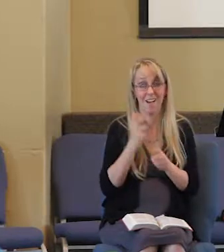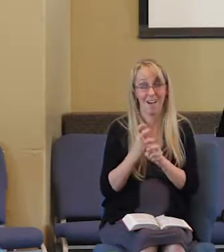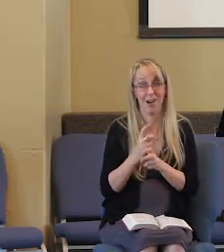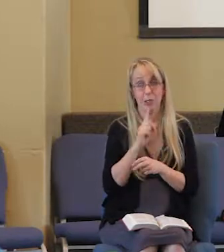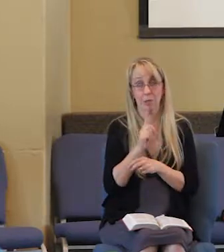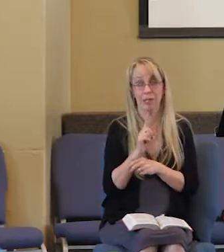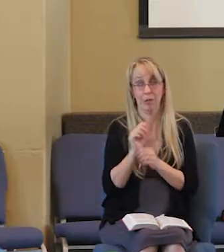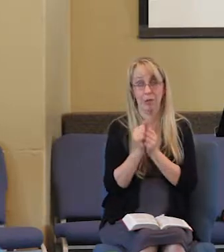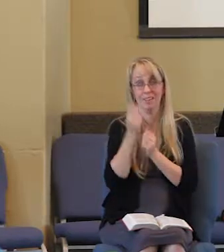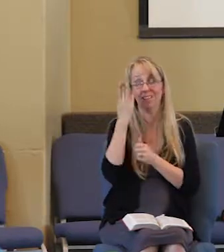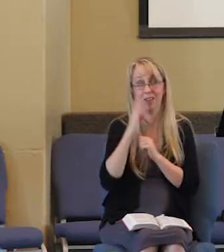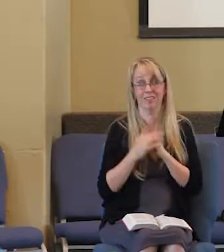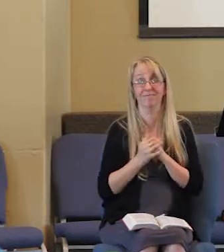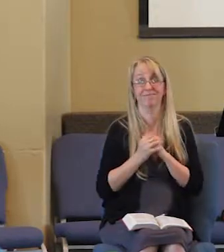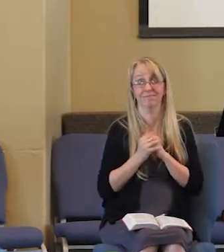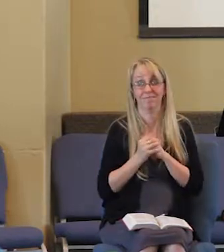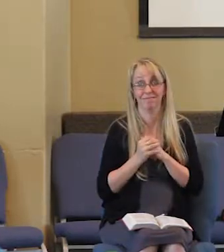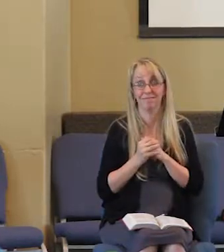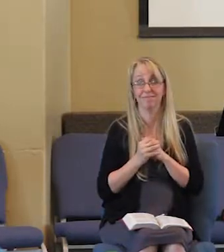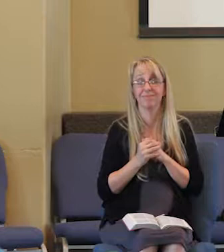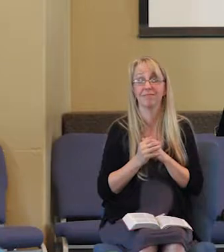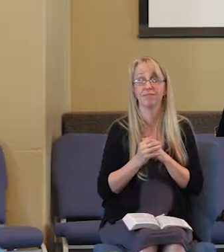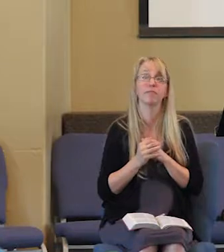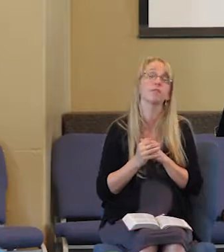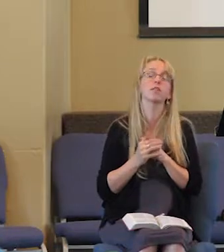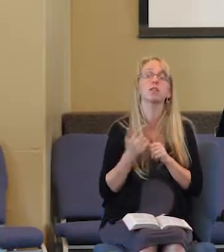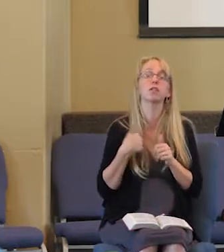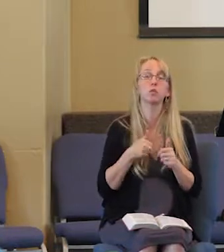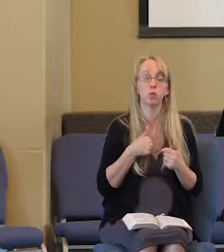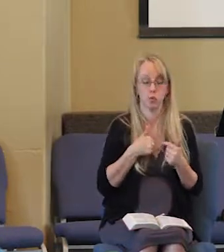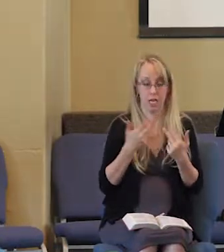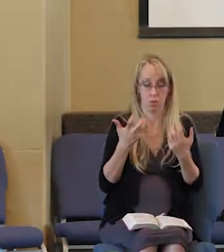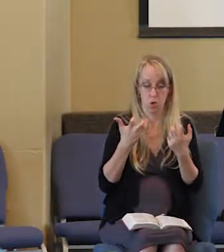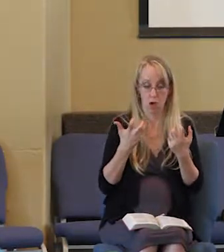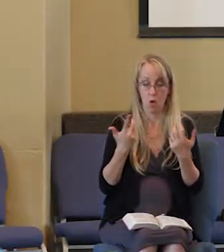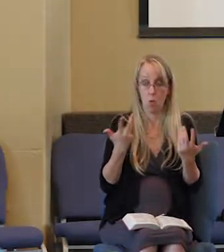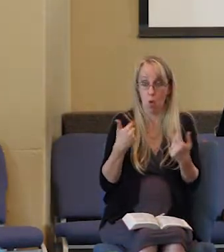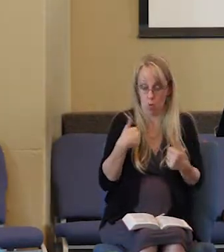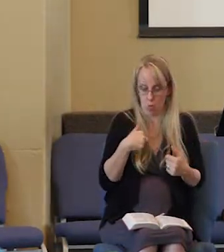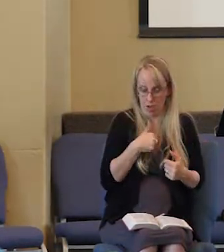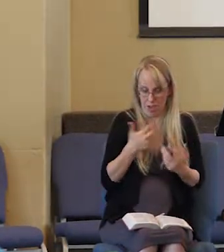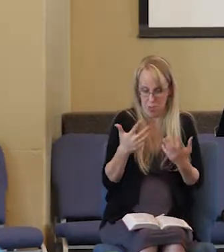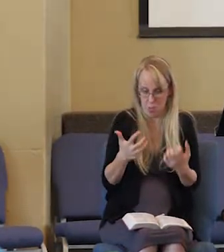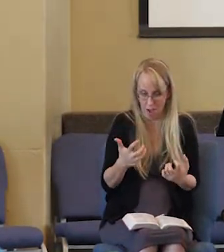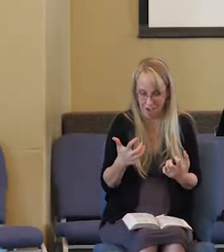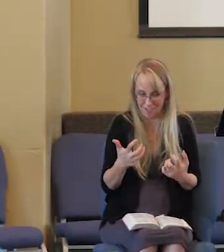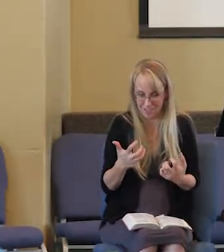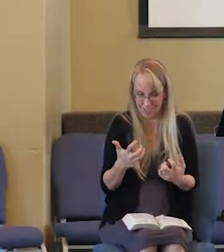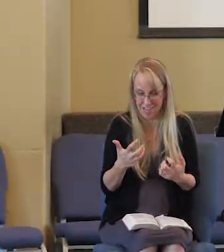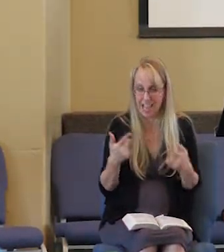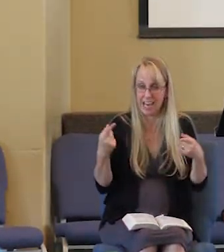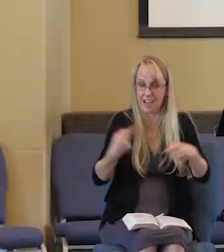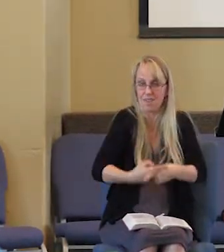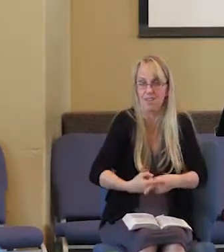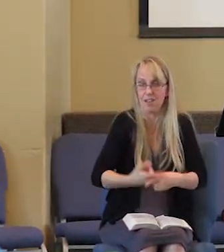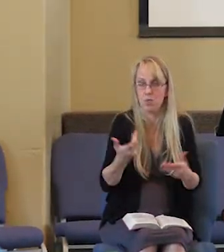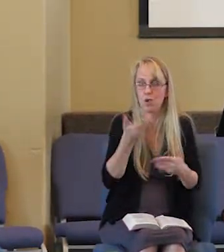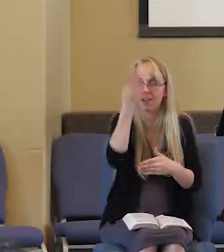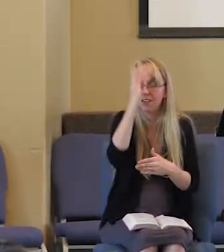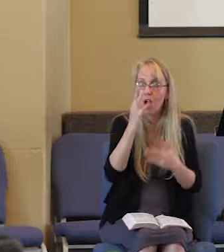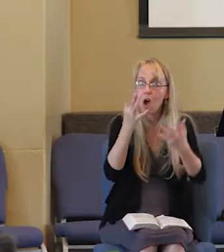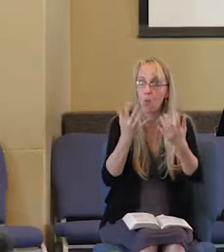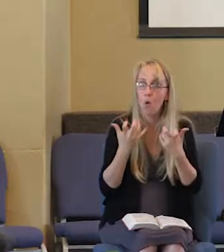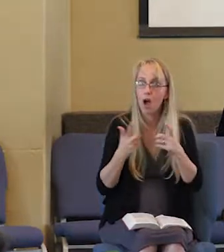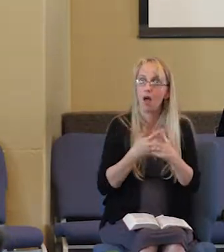And that's a tough place to be with God. Because when we want what we want for our children and it conflicts with what God wants for